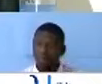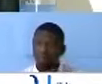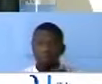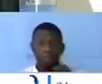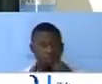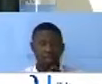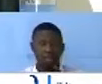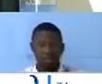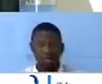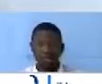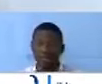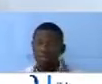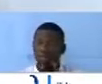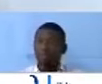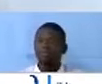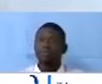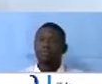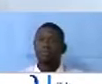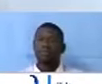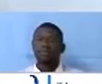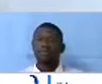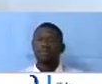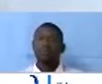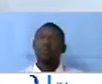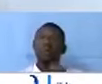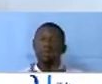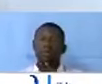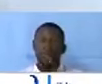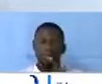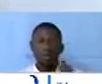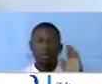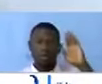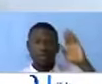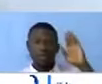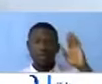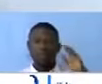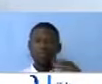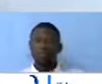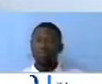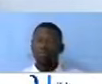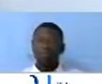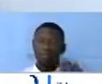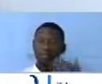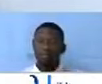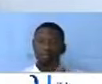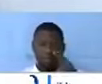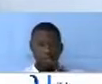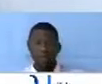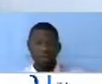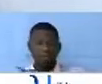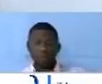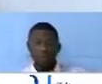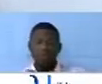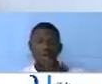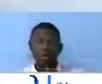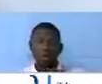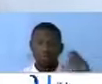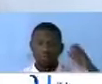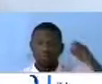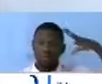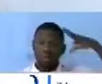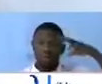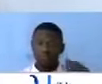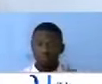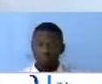I would tell you, I am on oath. I have been la lay waxal man la ngay wat that place where electrocution has taken place. Suma fekke fo